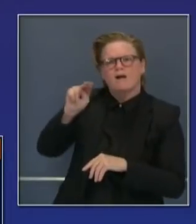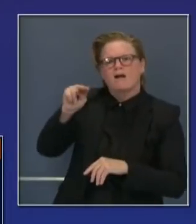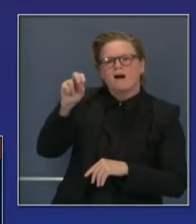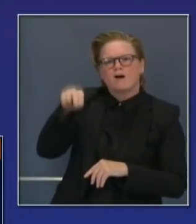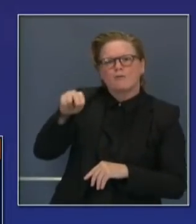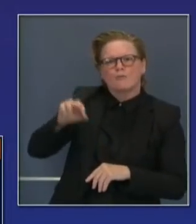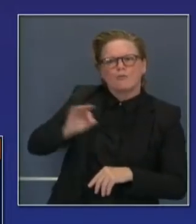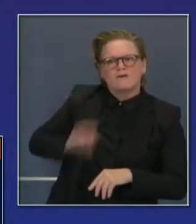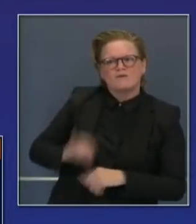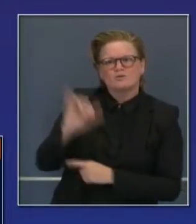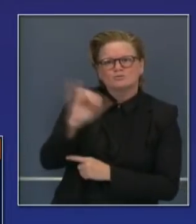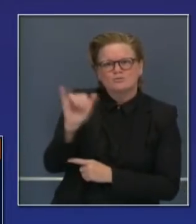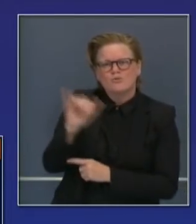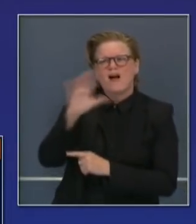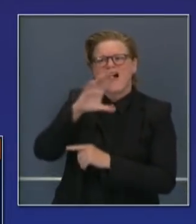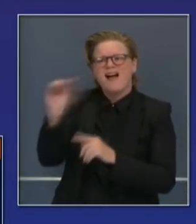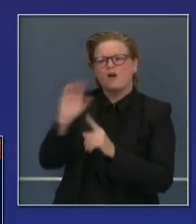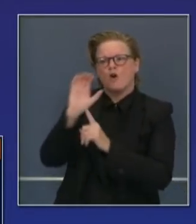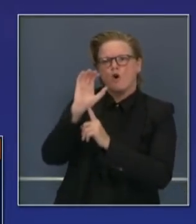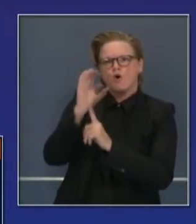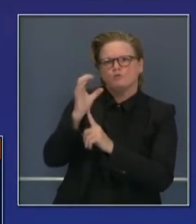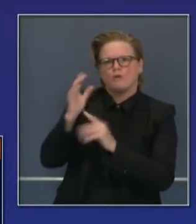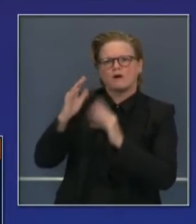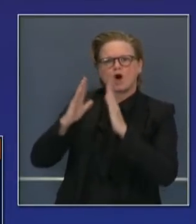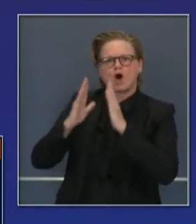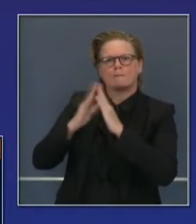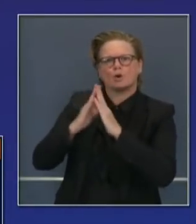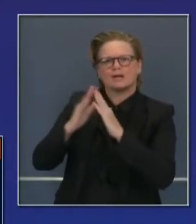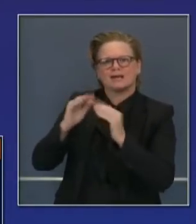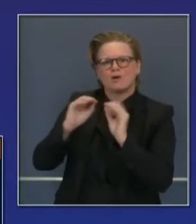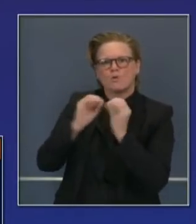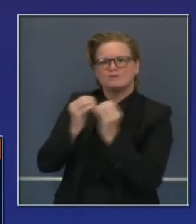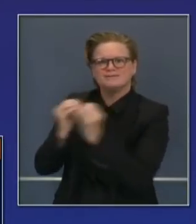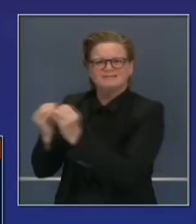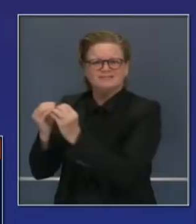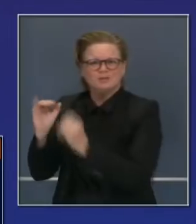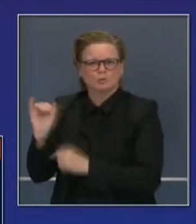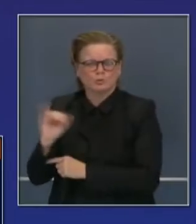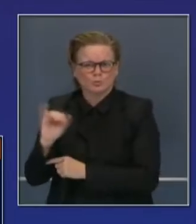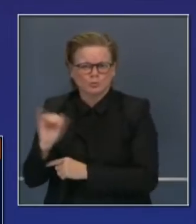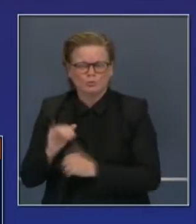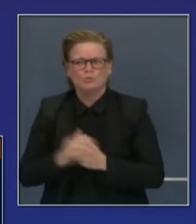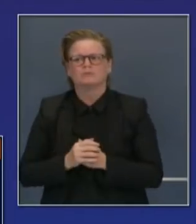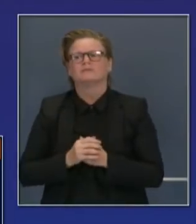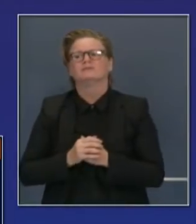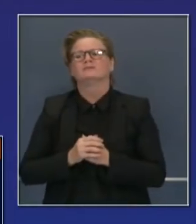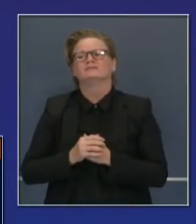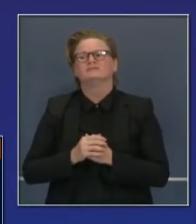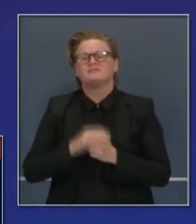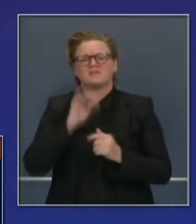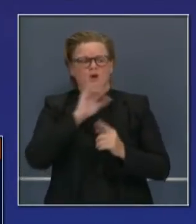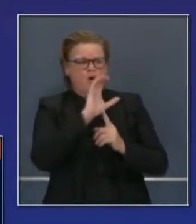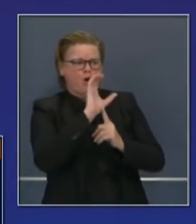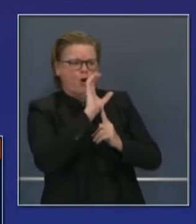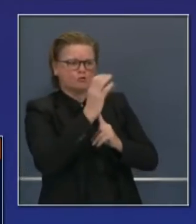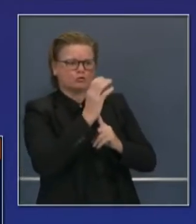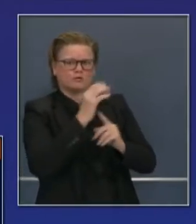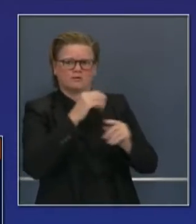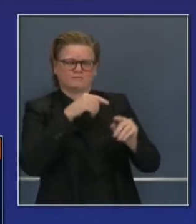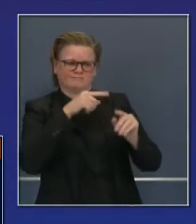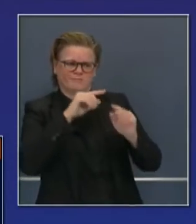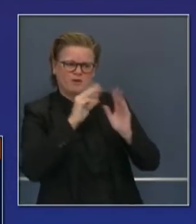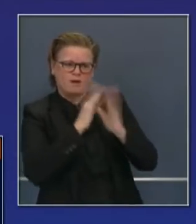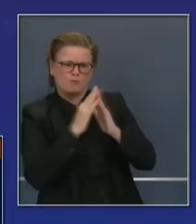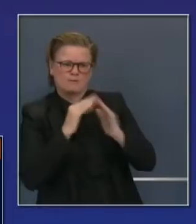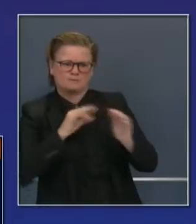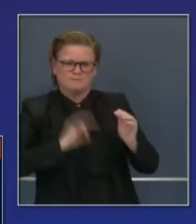cultural institutions. And I thank them for that insight and for that support. Our nonprofits are critical. Our cultural institutions are part